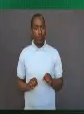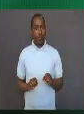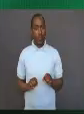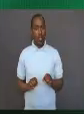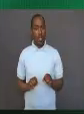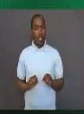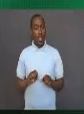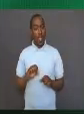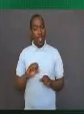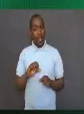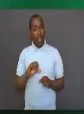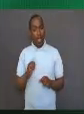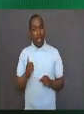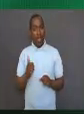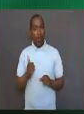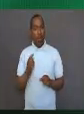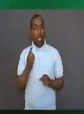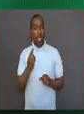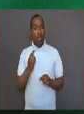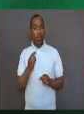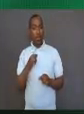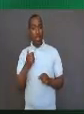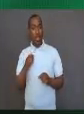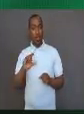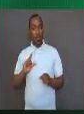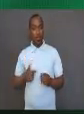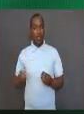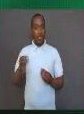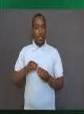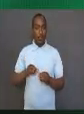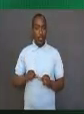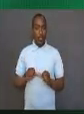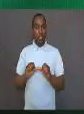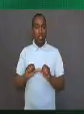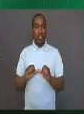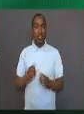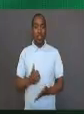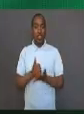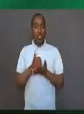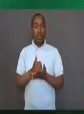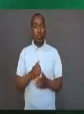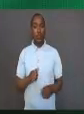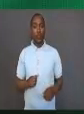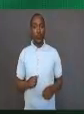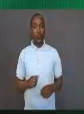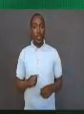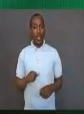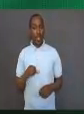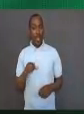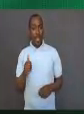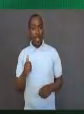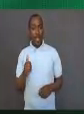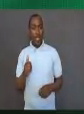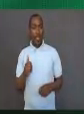and recycling once living matter, and being present in our bodies